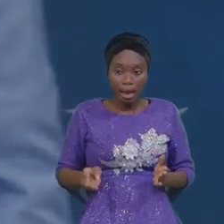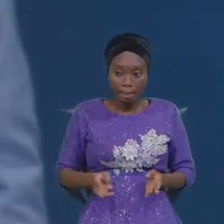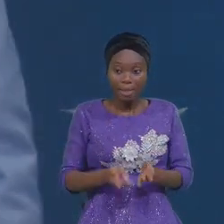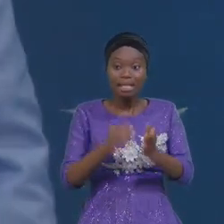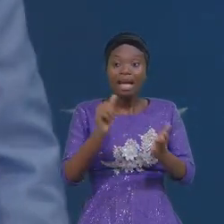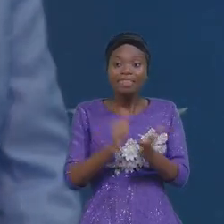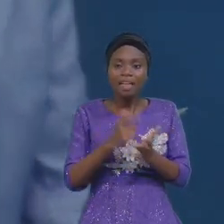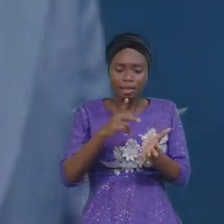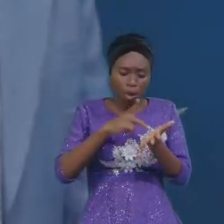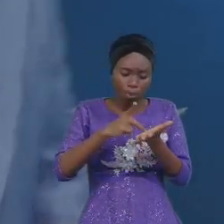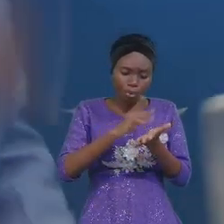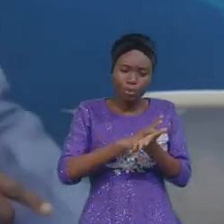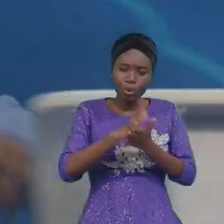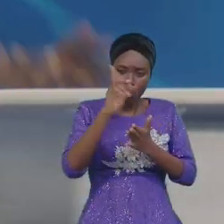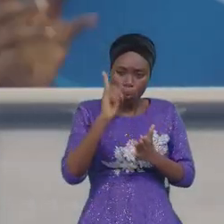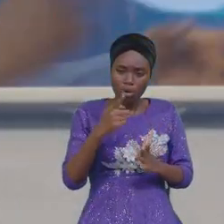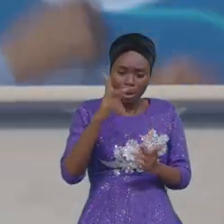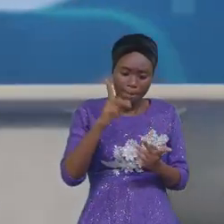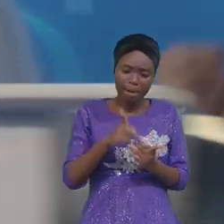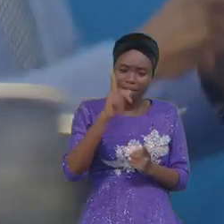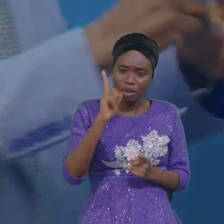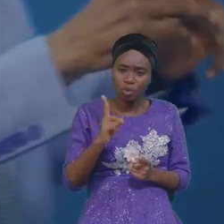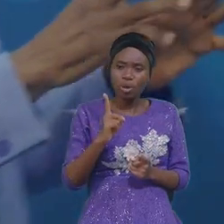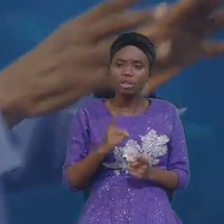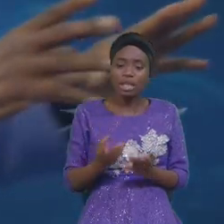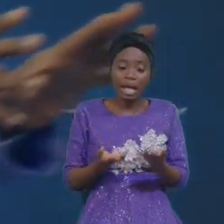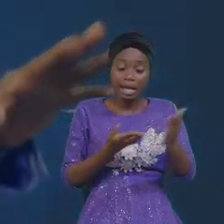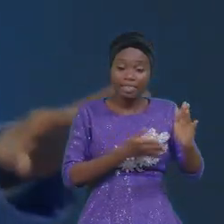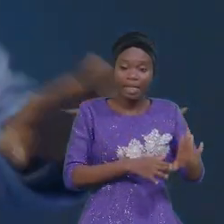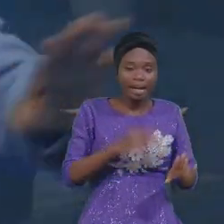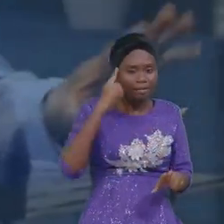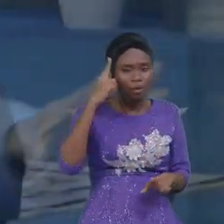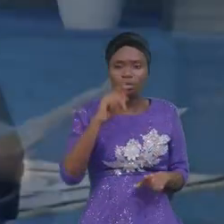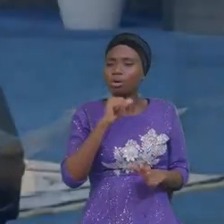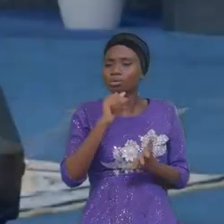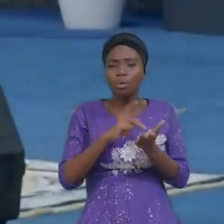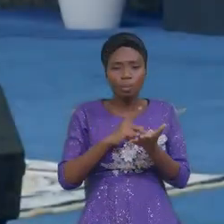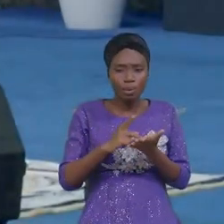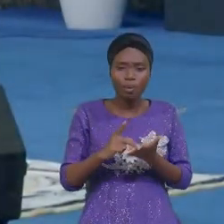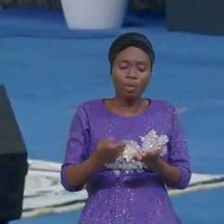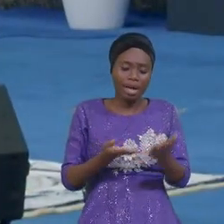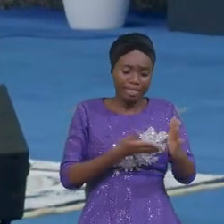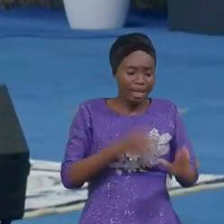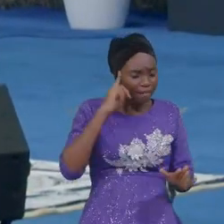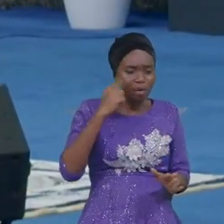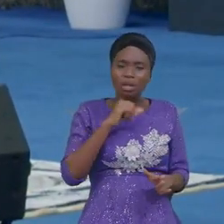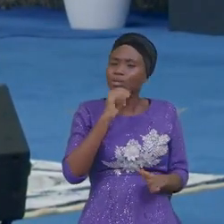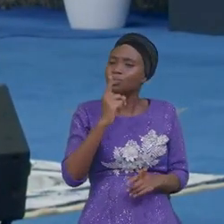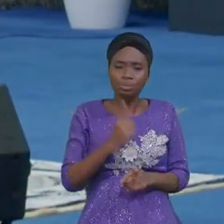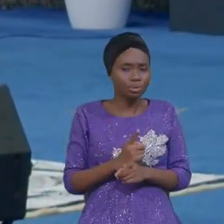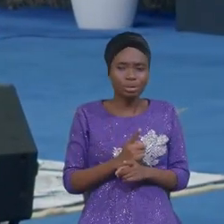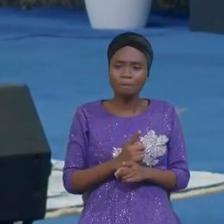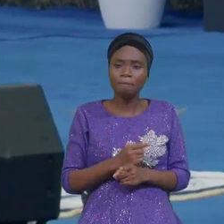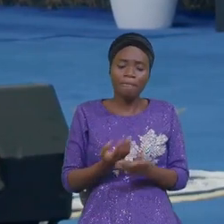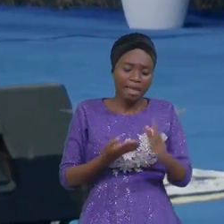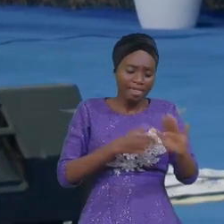pure one, the just one, the perfect one died for the impure and died for the unjust and died